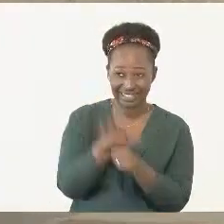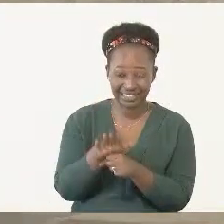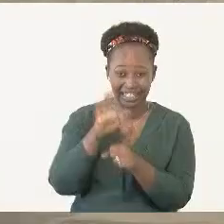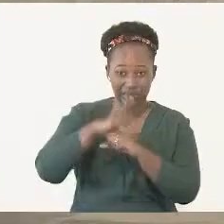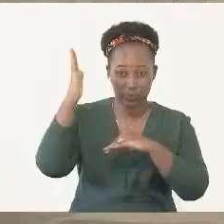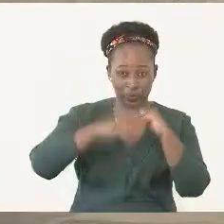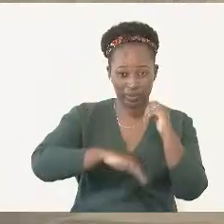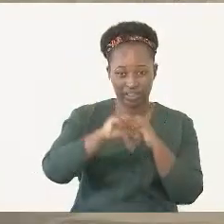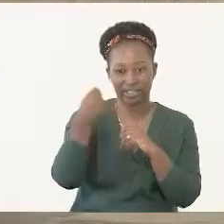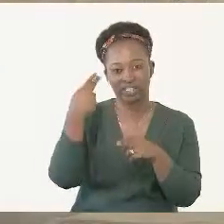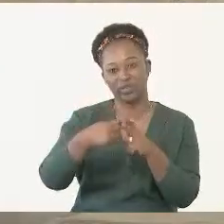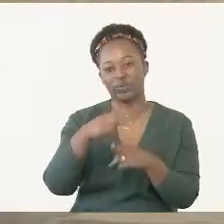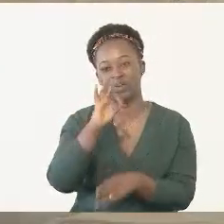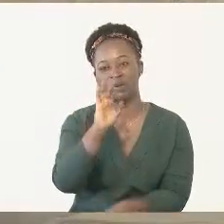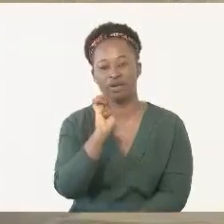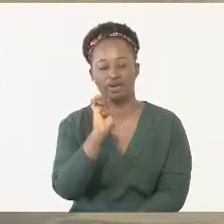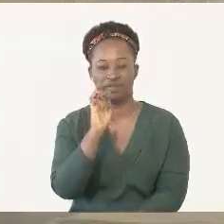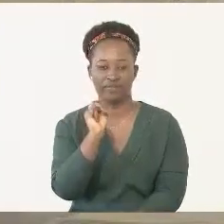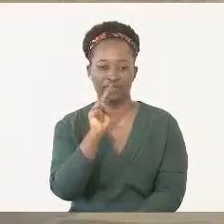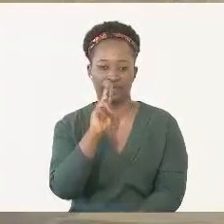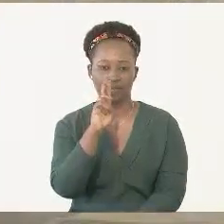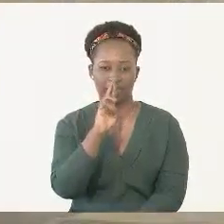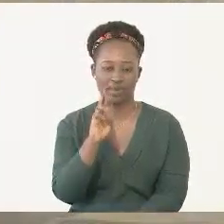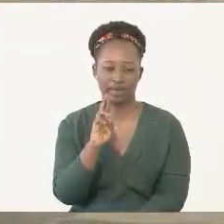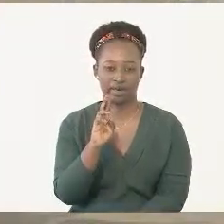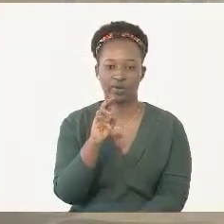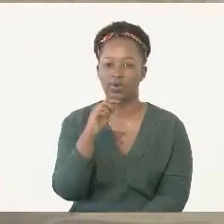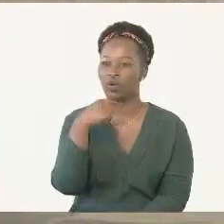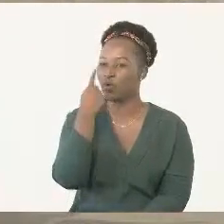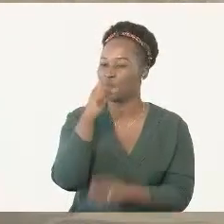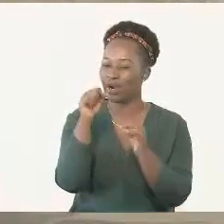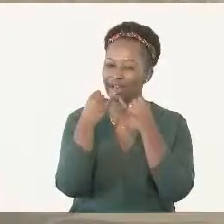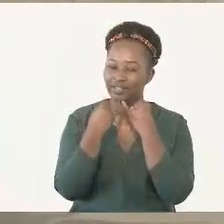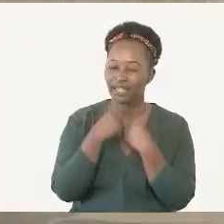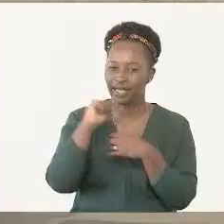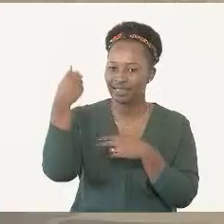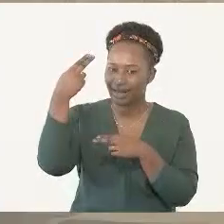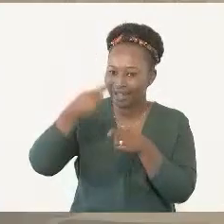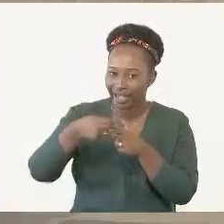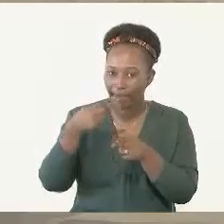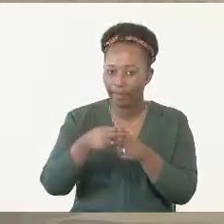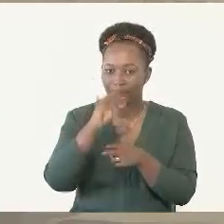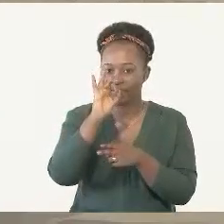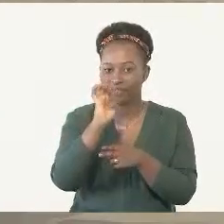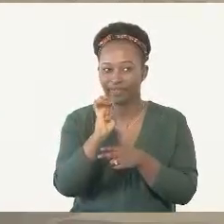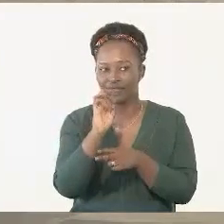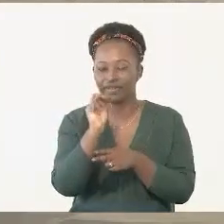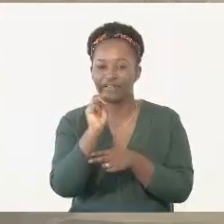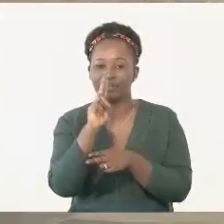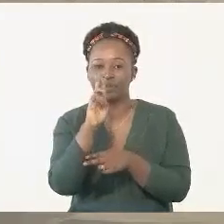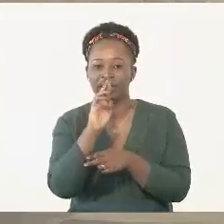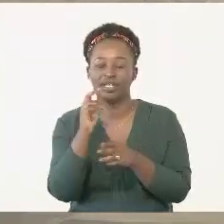all is the femur. Who can tell us another name of the femur? It's called thigh